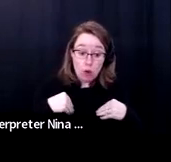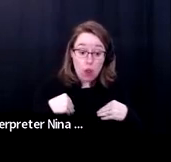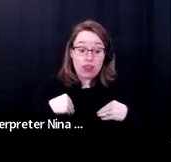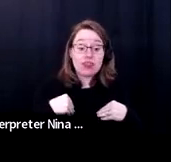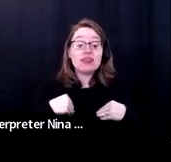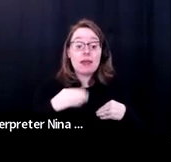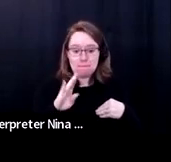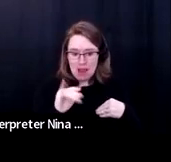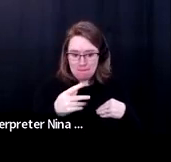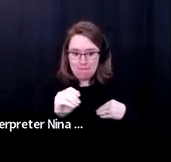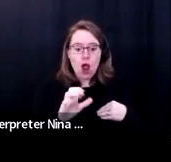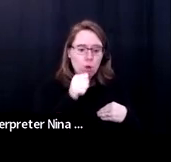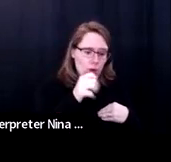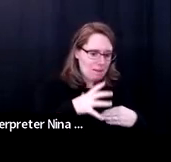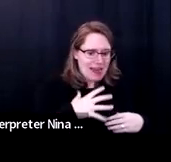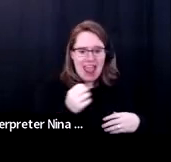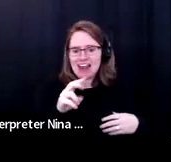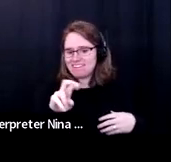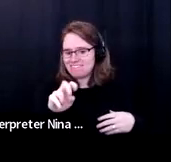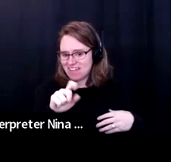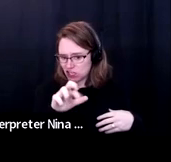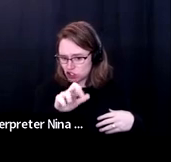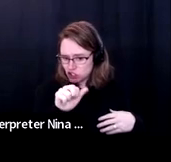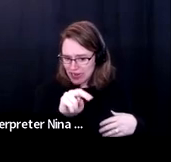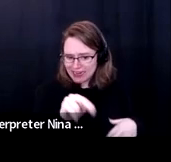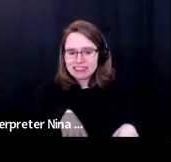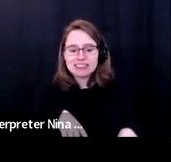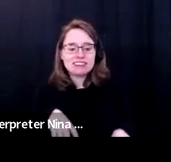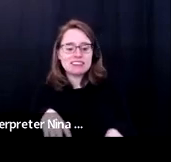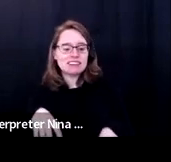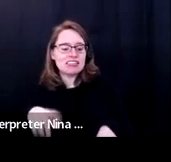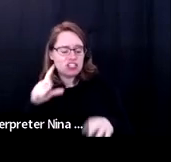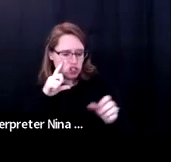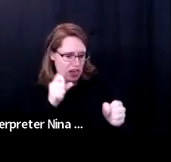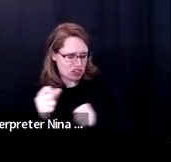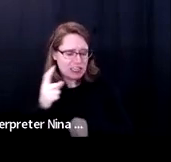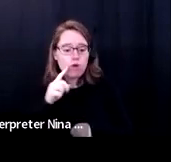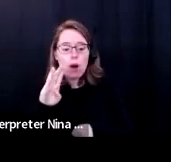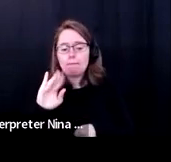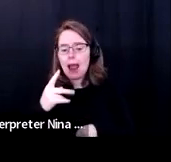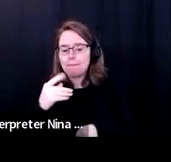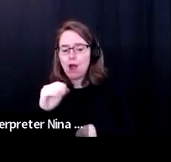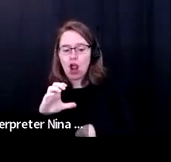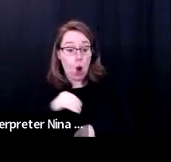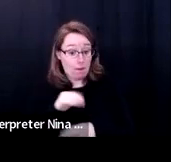veteran, intentional strategy for business-owned, BIPOC-owned businesses.